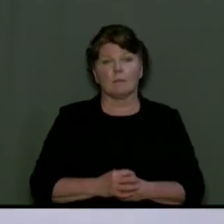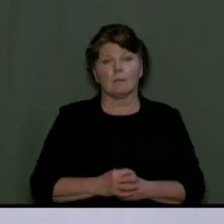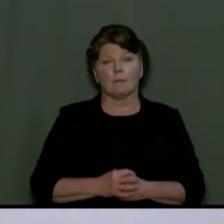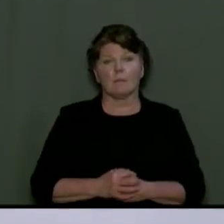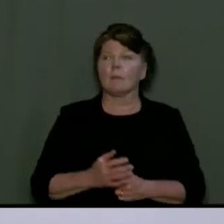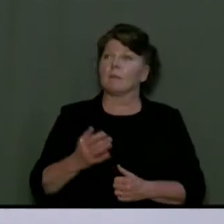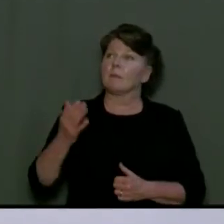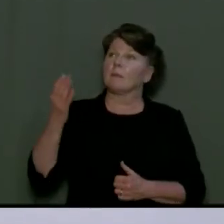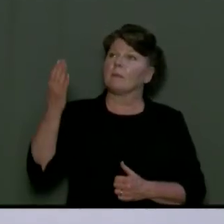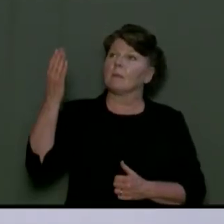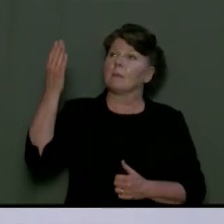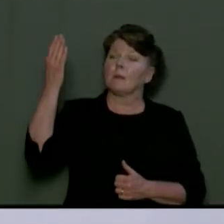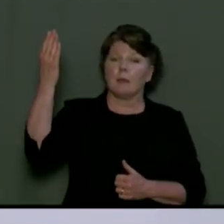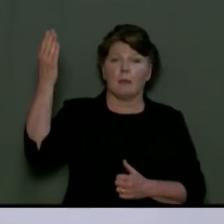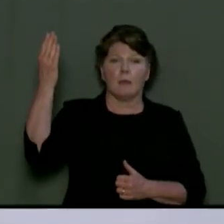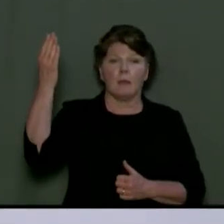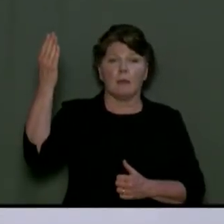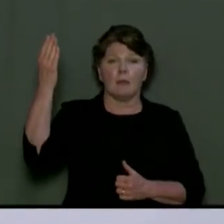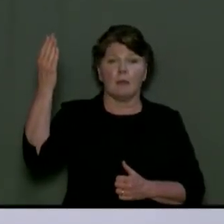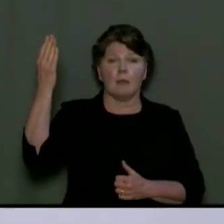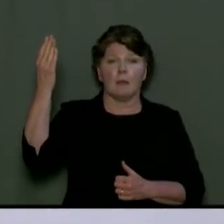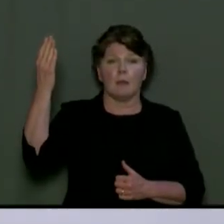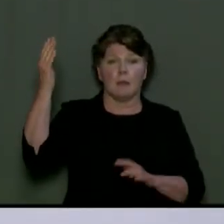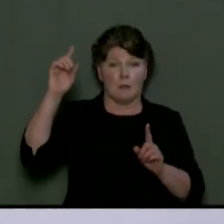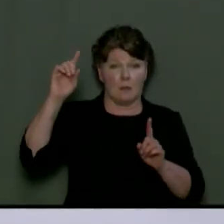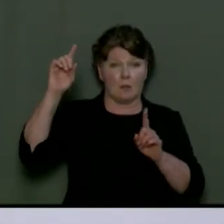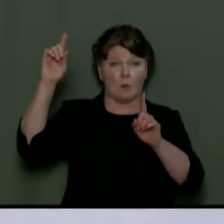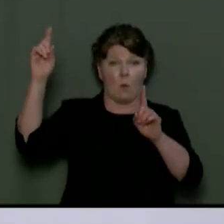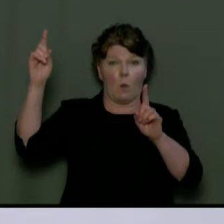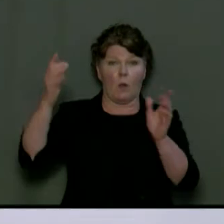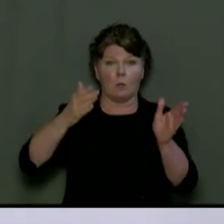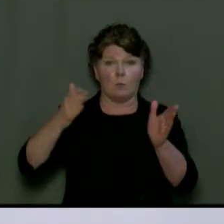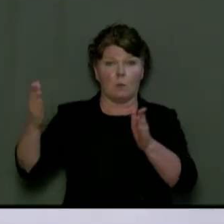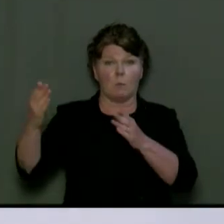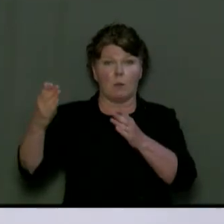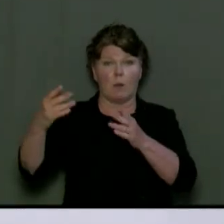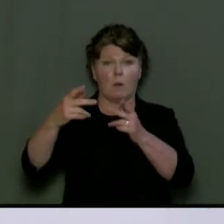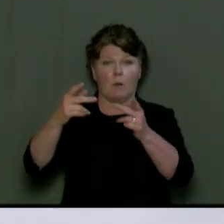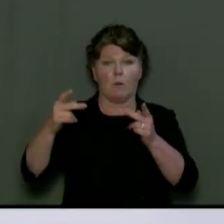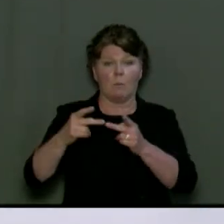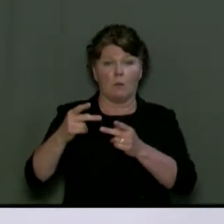is going to head to prepare a room for you.